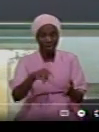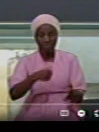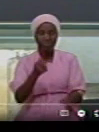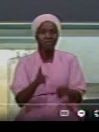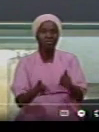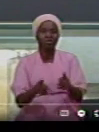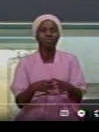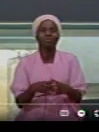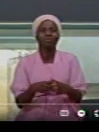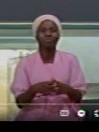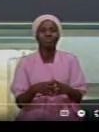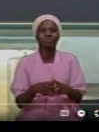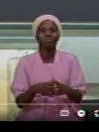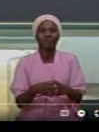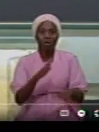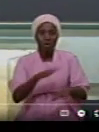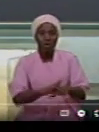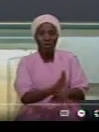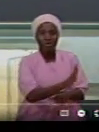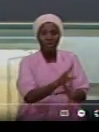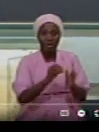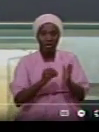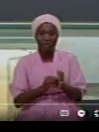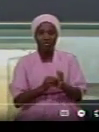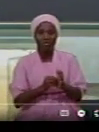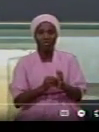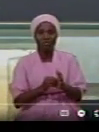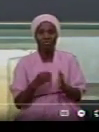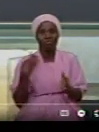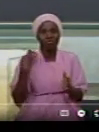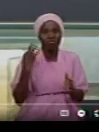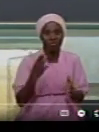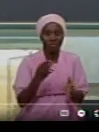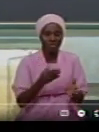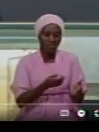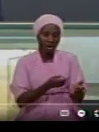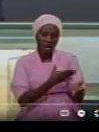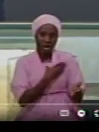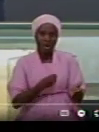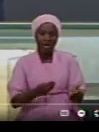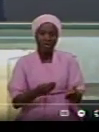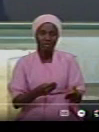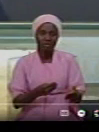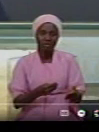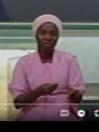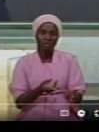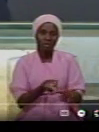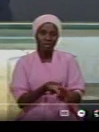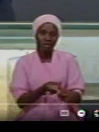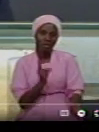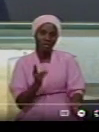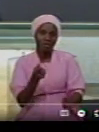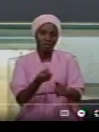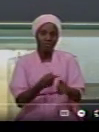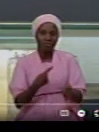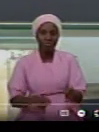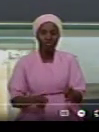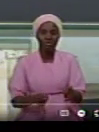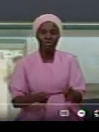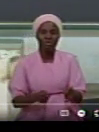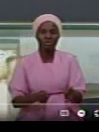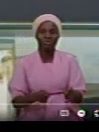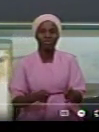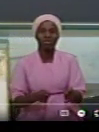own voluntarily, they withdraw from the congregation of the people of God. Where you used to see